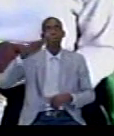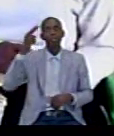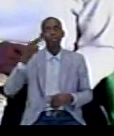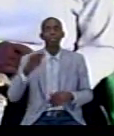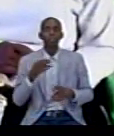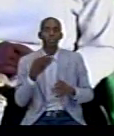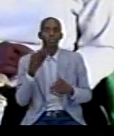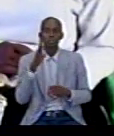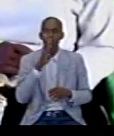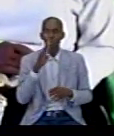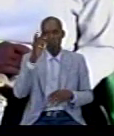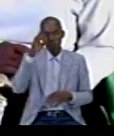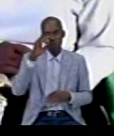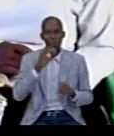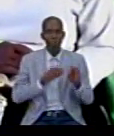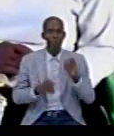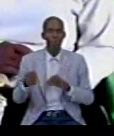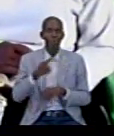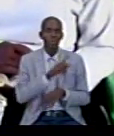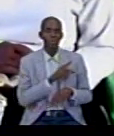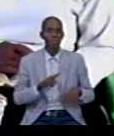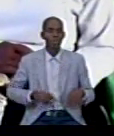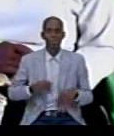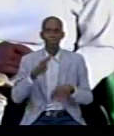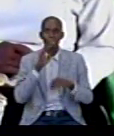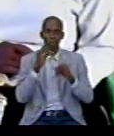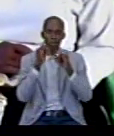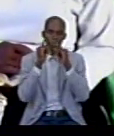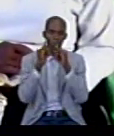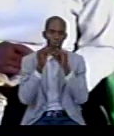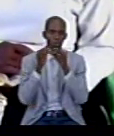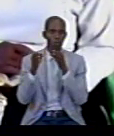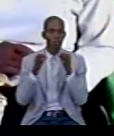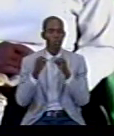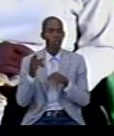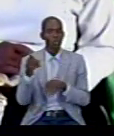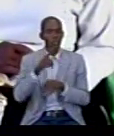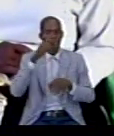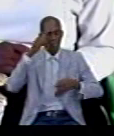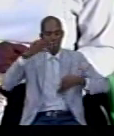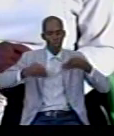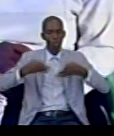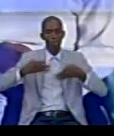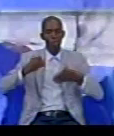therefore, O ye kings, be instructed, ye judges of the earth. And then